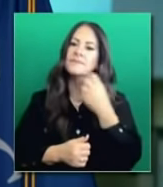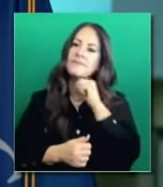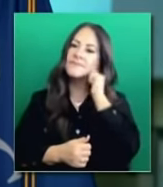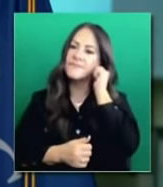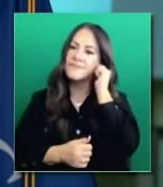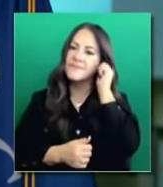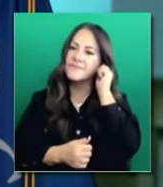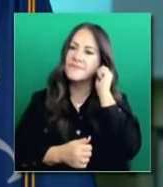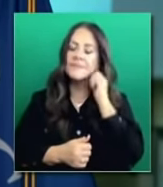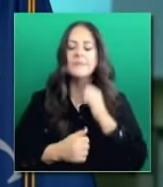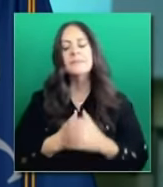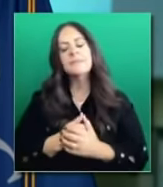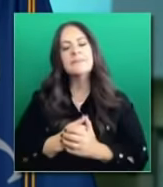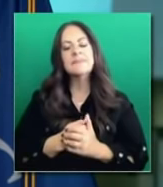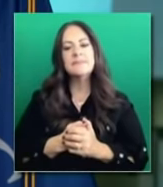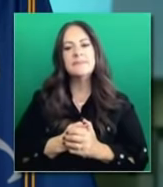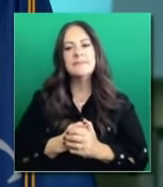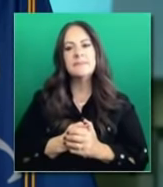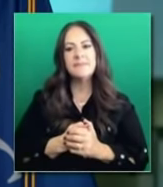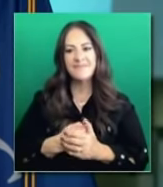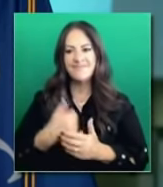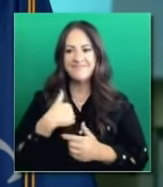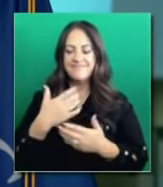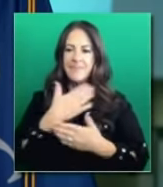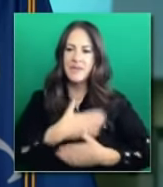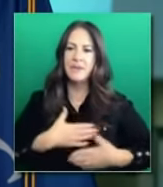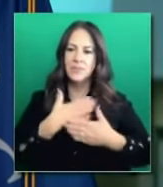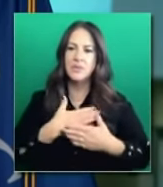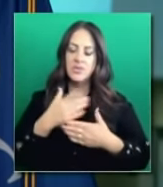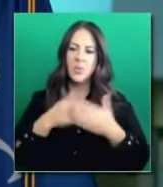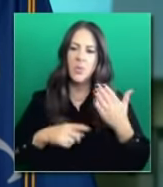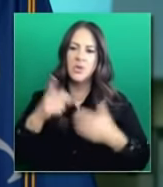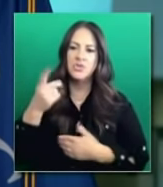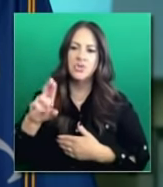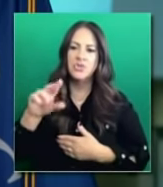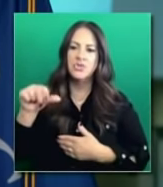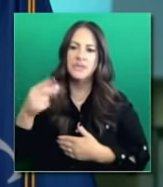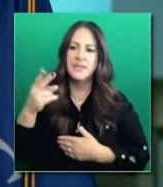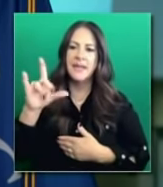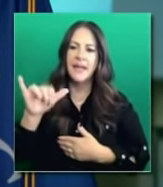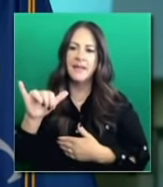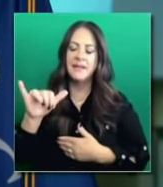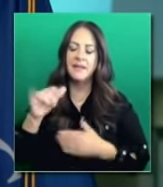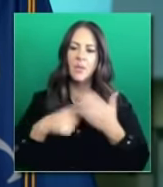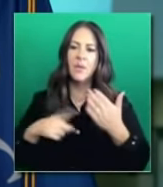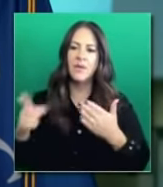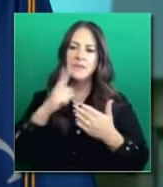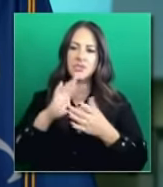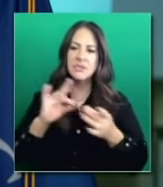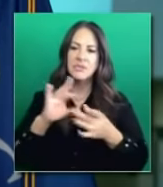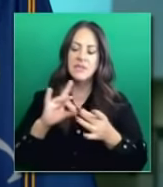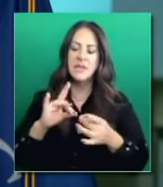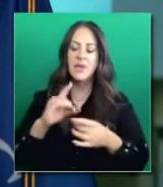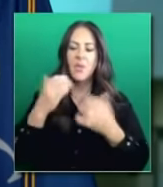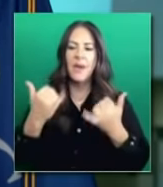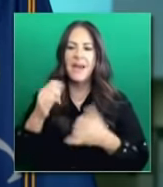appreciate what Dr. Galley said, and I hope people picked up on this R effective being at